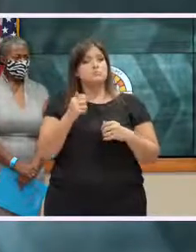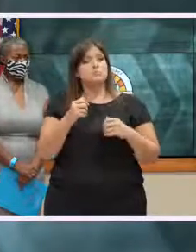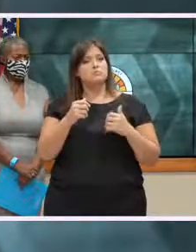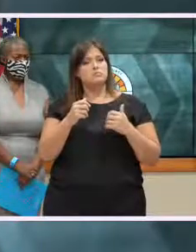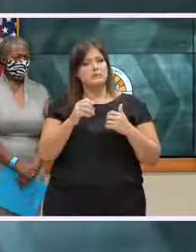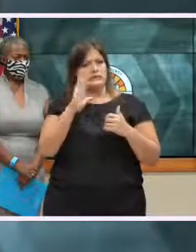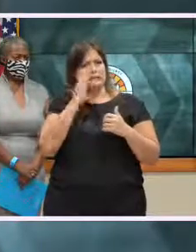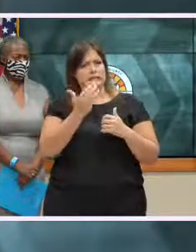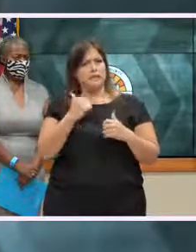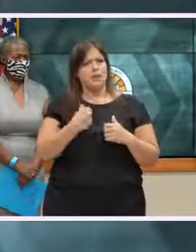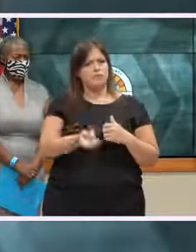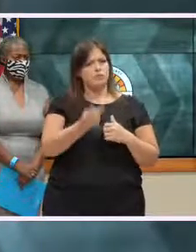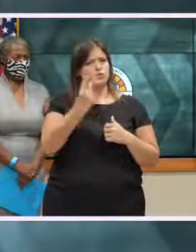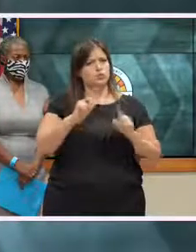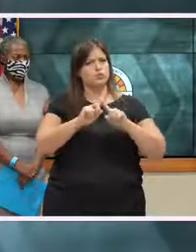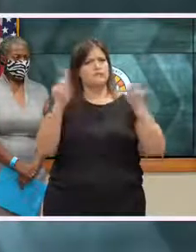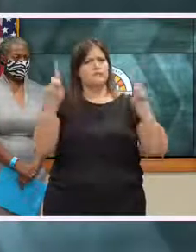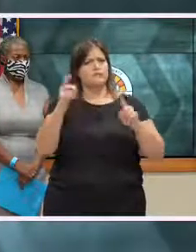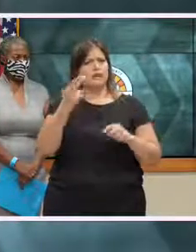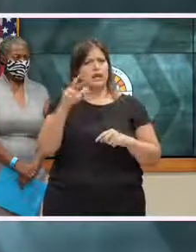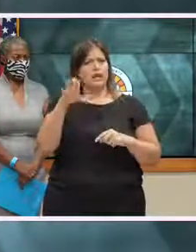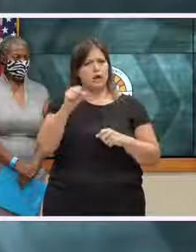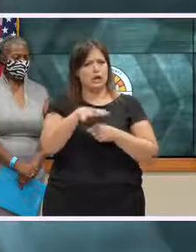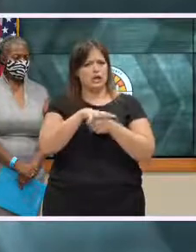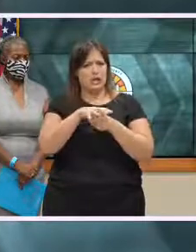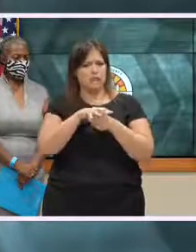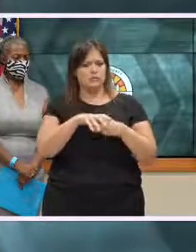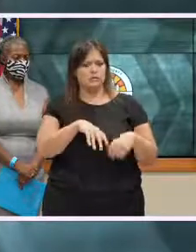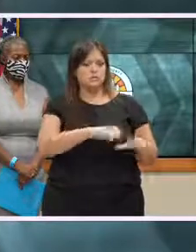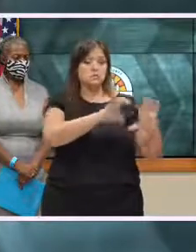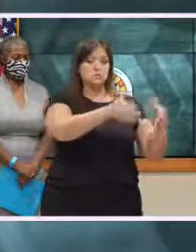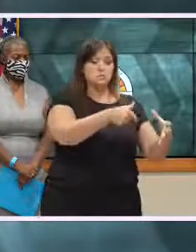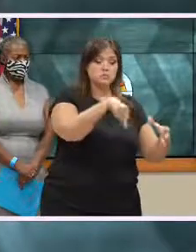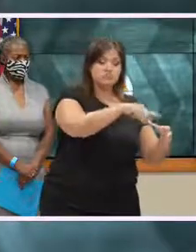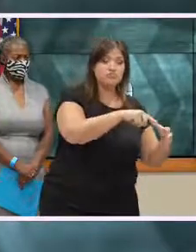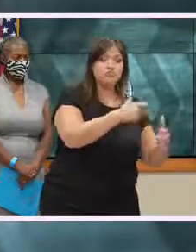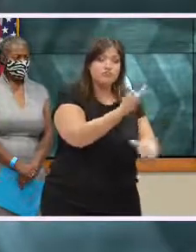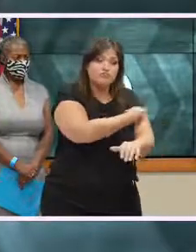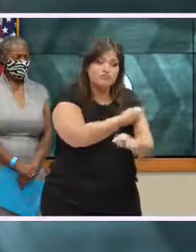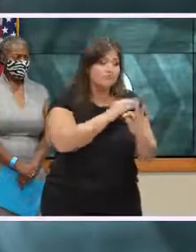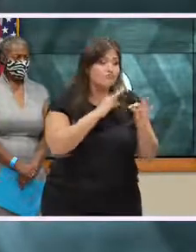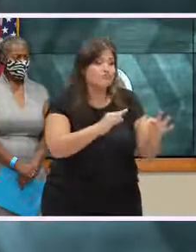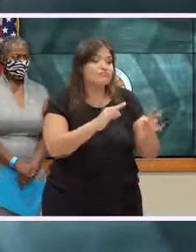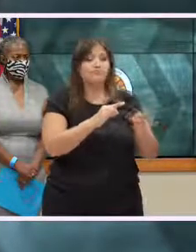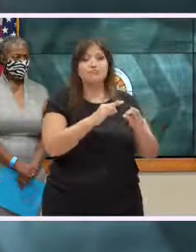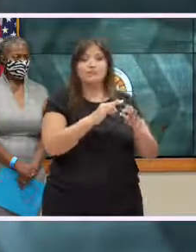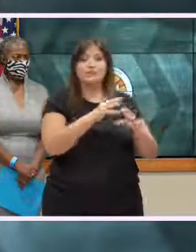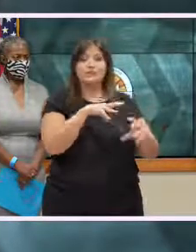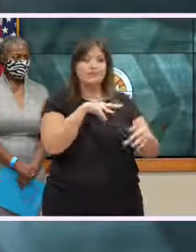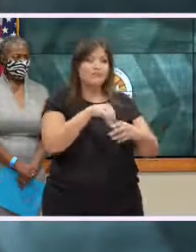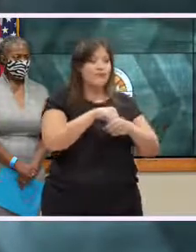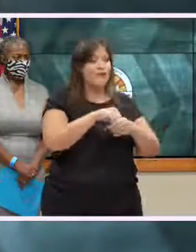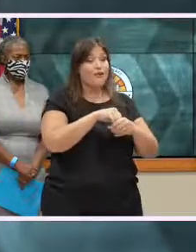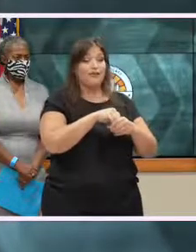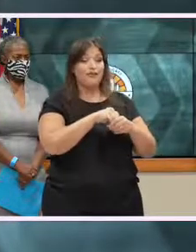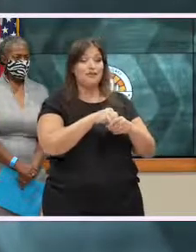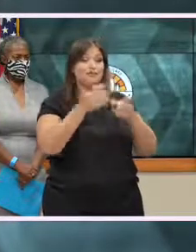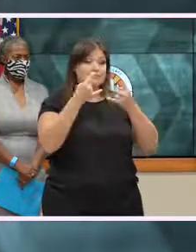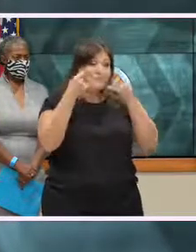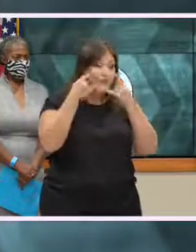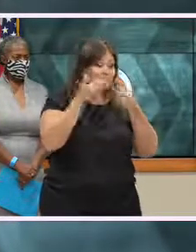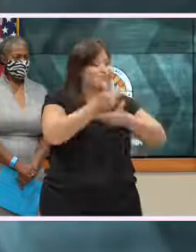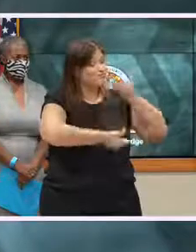vaccinated, protected, doing its part to get our economy running, and doing its part to protect those